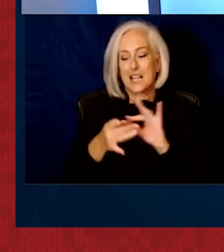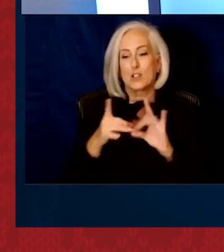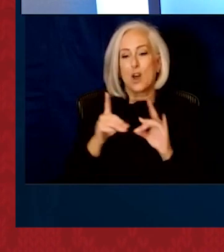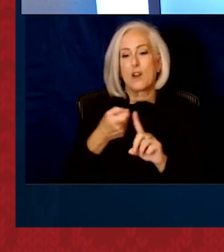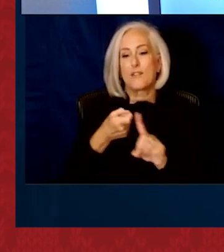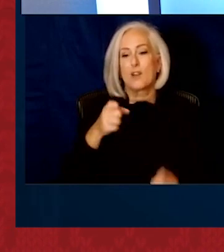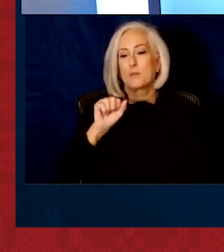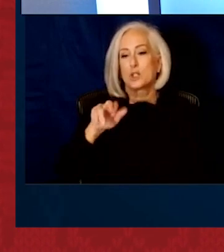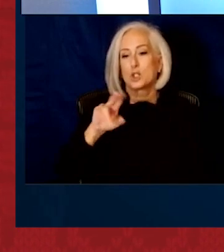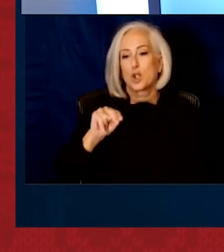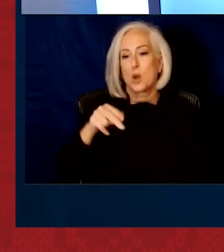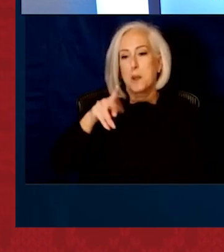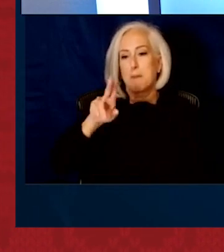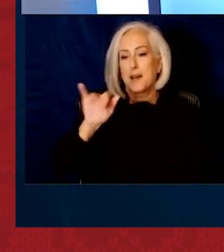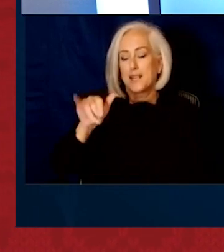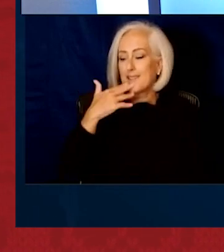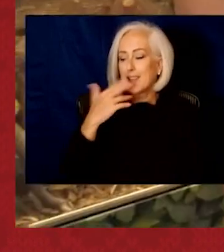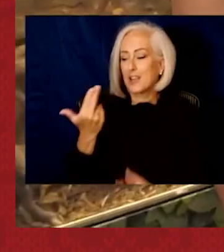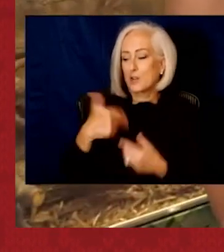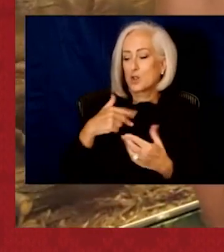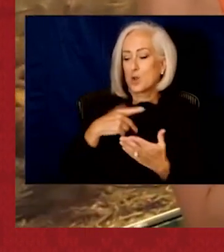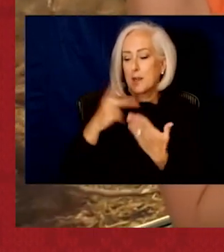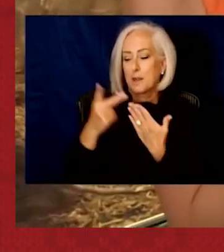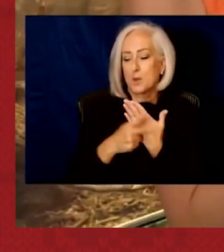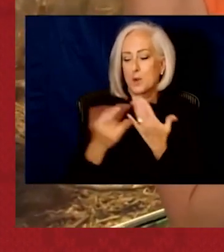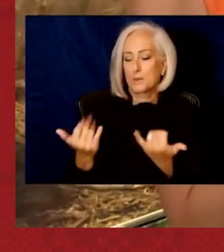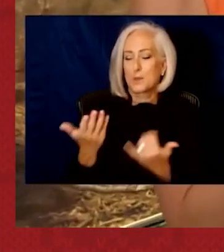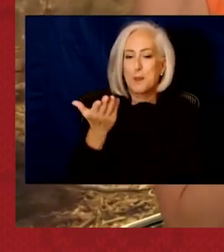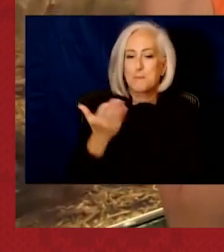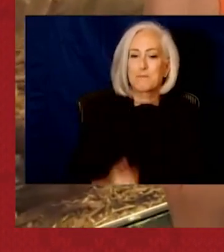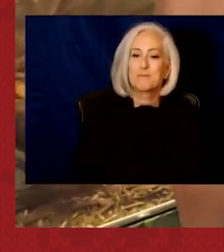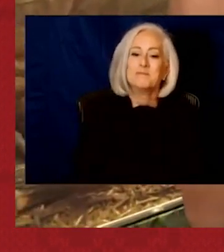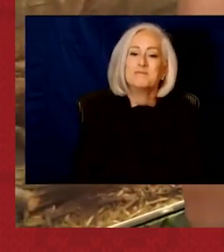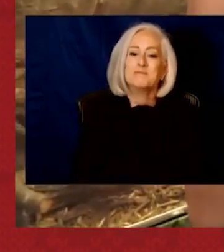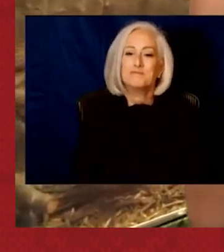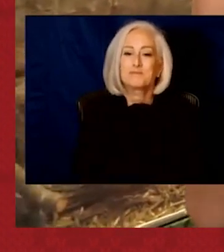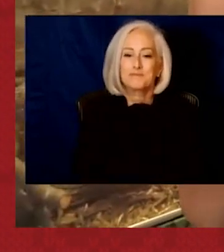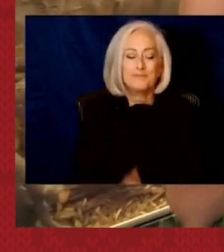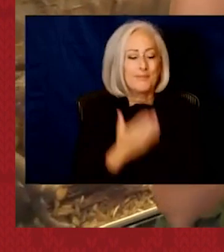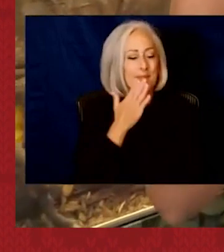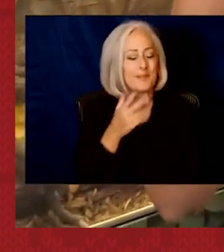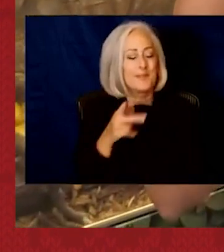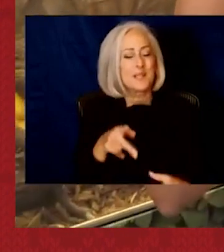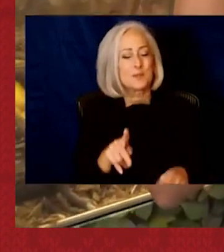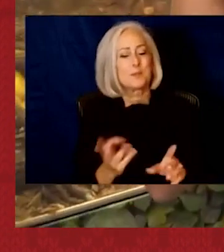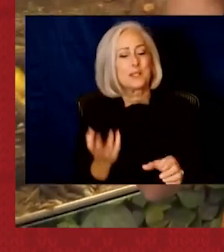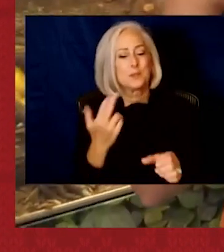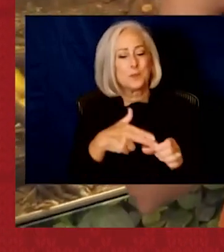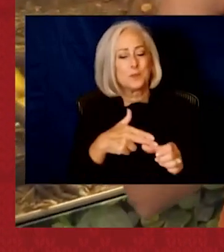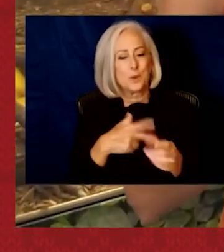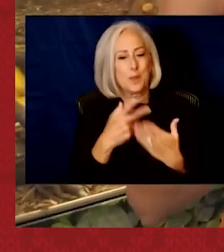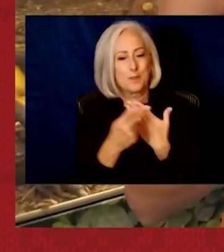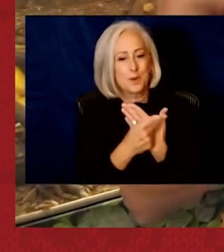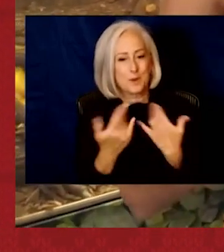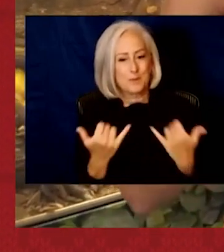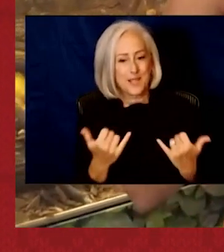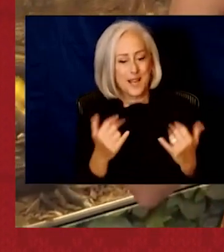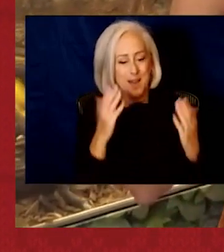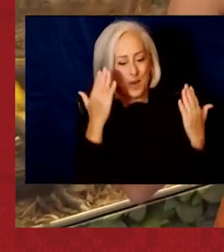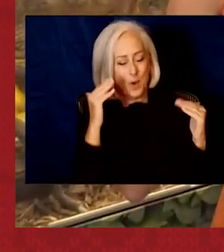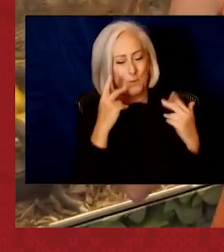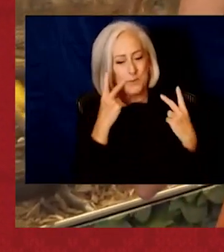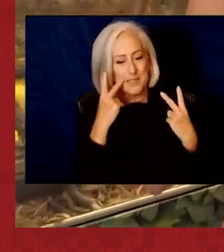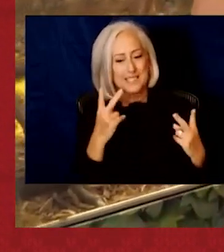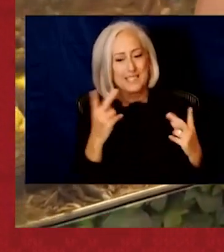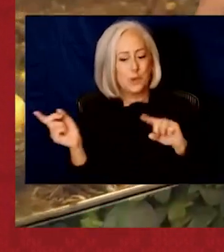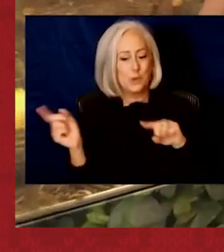Sean, thank you for being on the program today. Final thoughts. Oh, thanks for letting us be a part of it. We appreciate it and hope to see you all at the zoo sometime